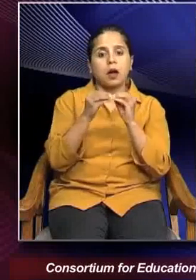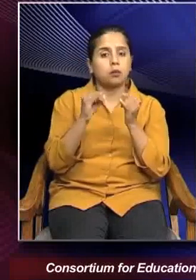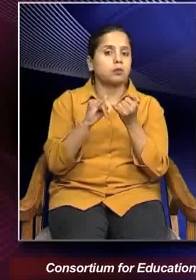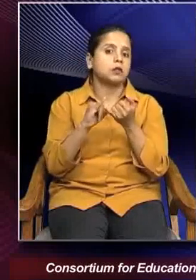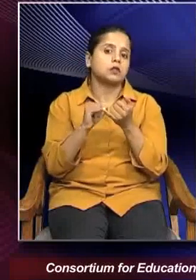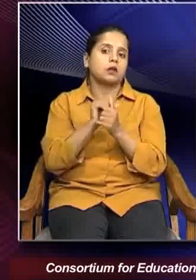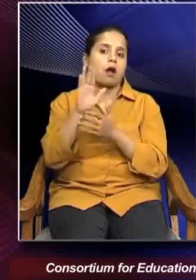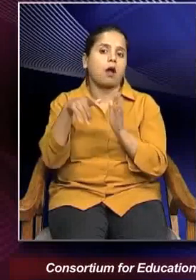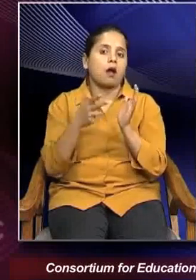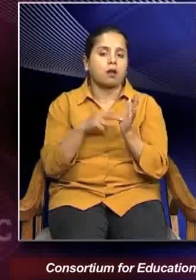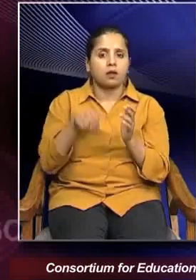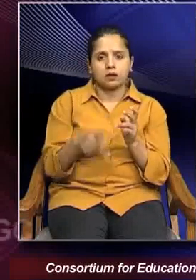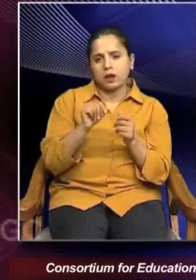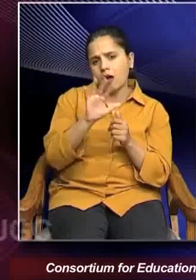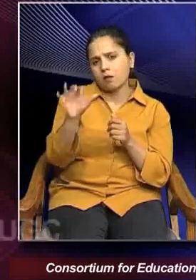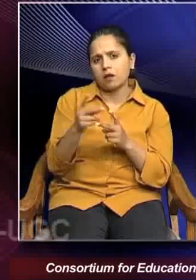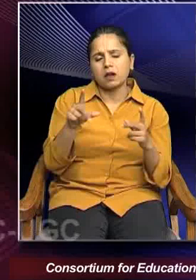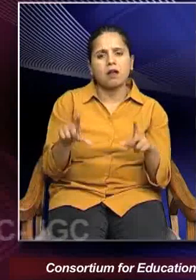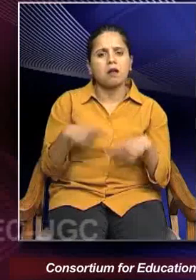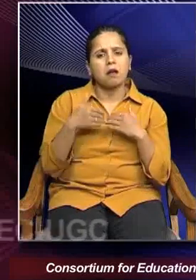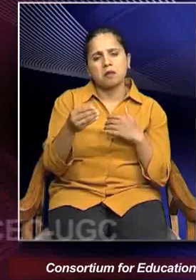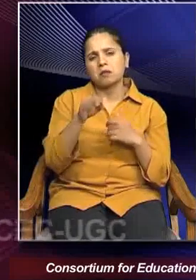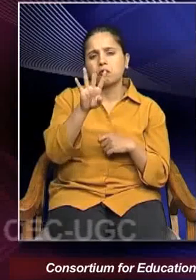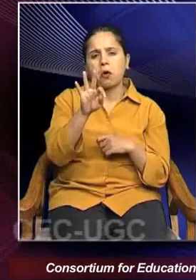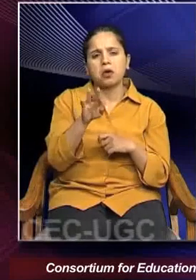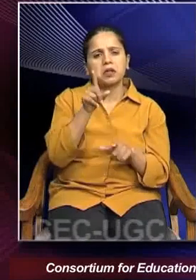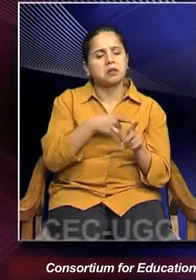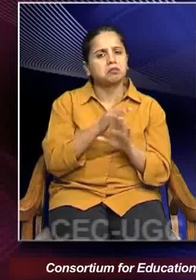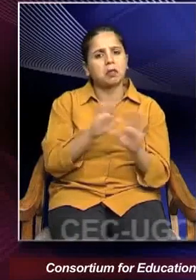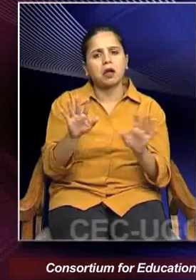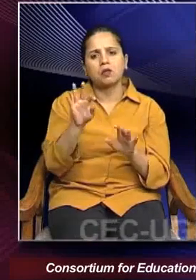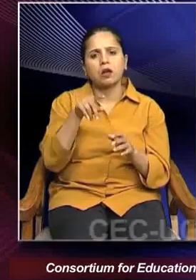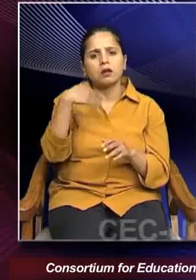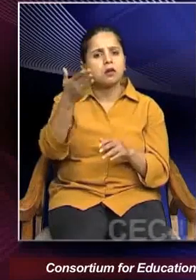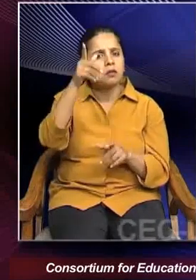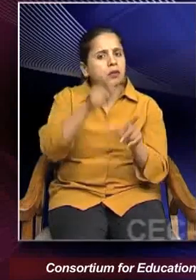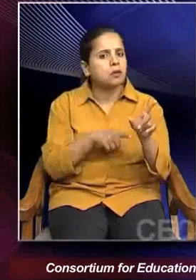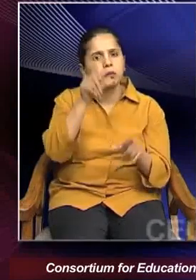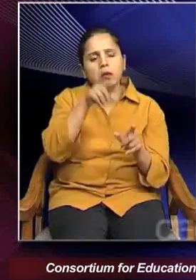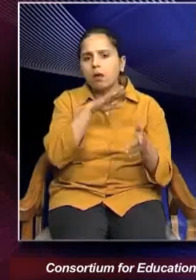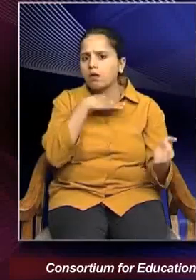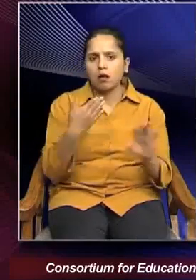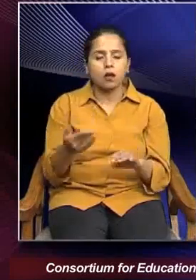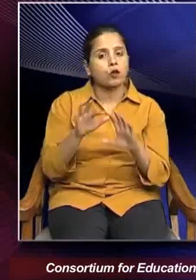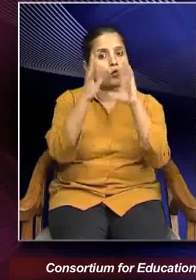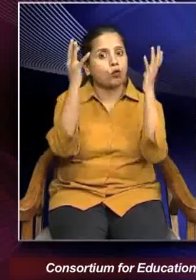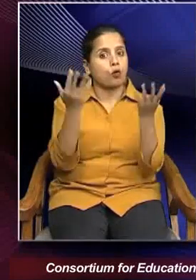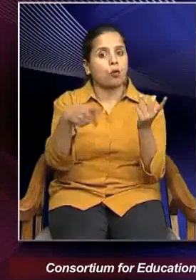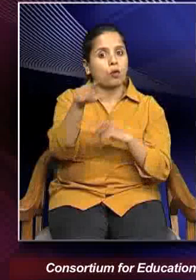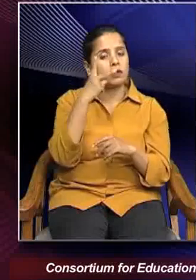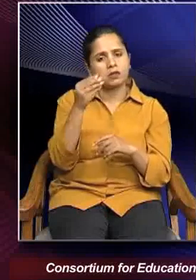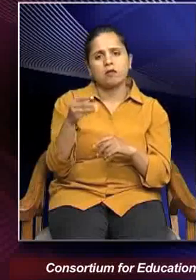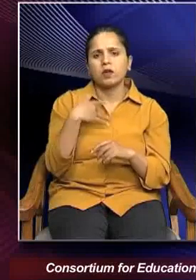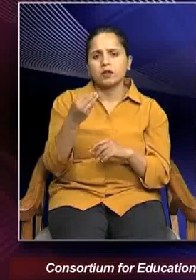the life expectancy, barely is around 40 years on an average. If you look at the global scenario, it is roughly